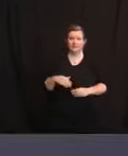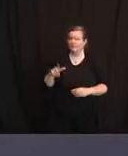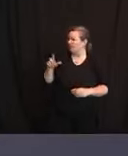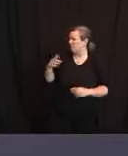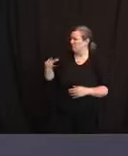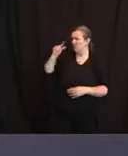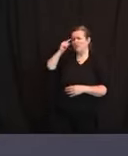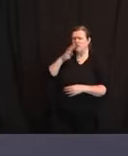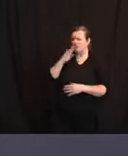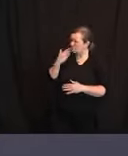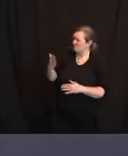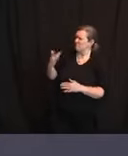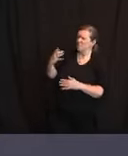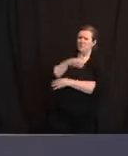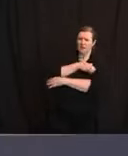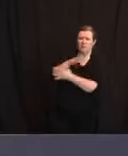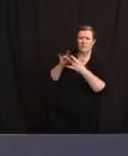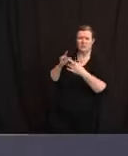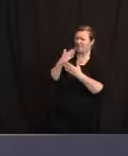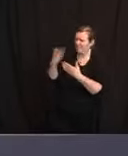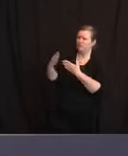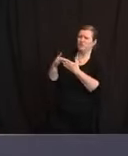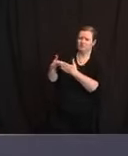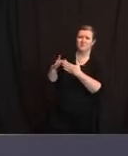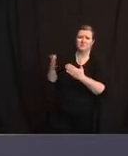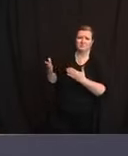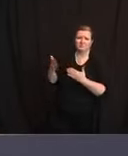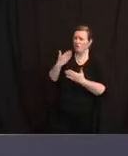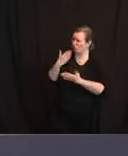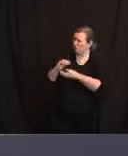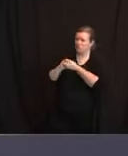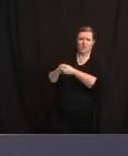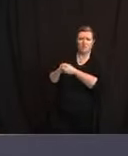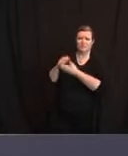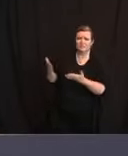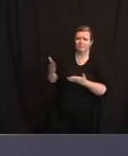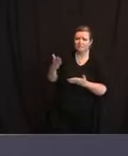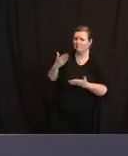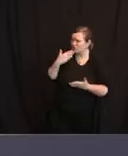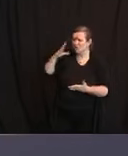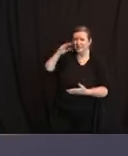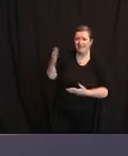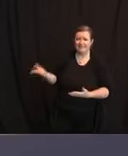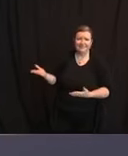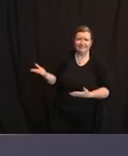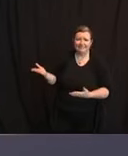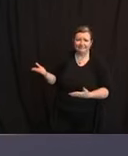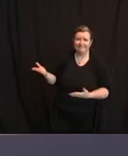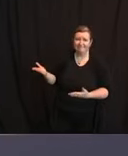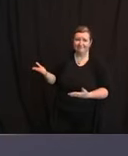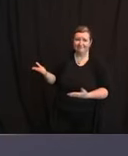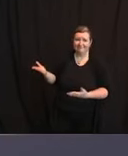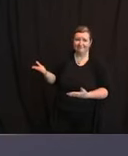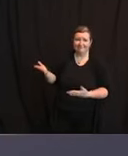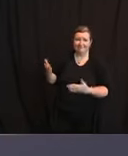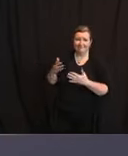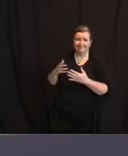enough for your leadership and your partnership. You're such a good guy. In fact, you even just promoted Delamater.